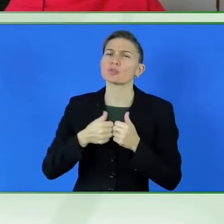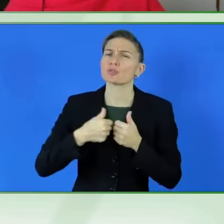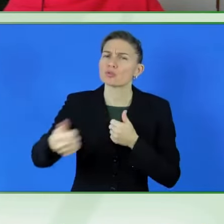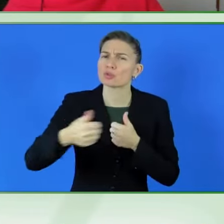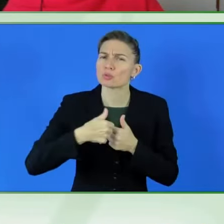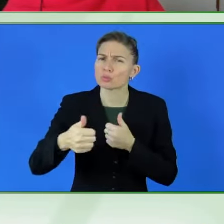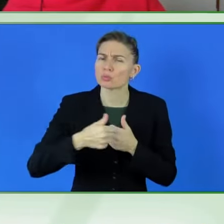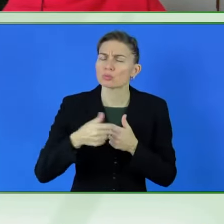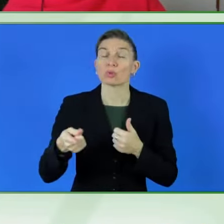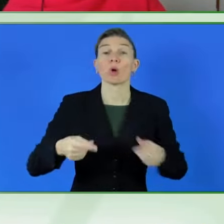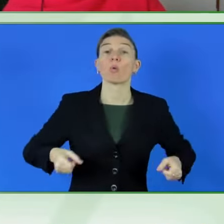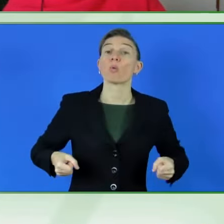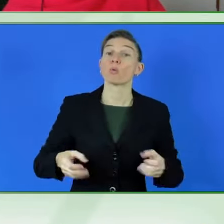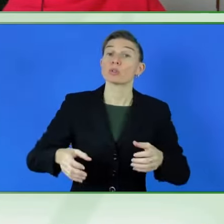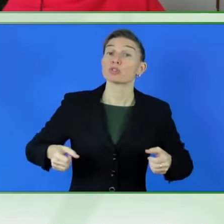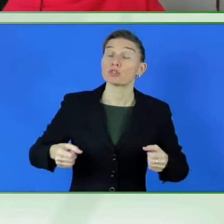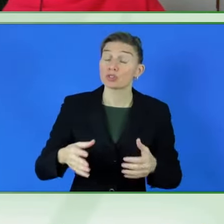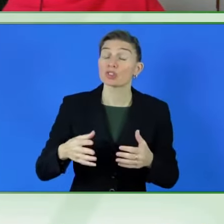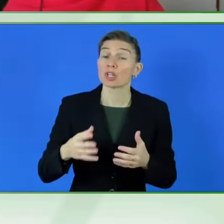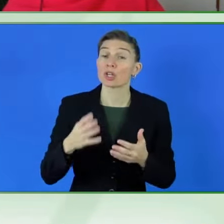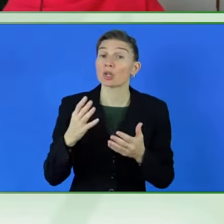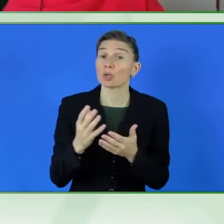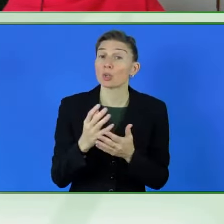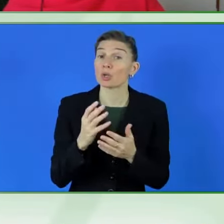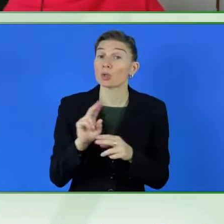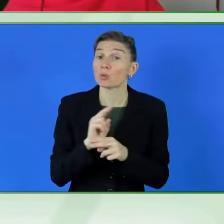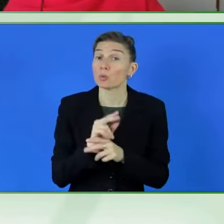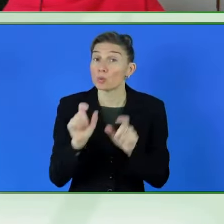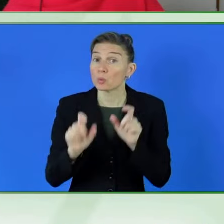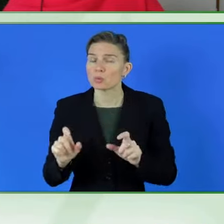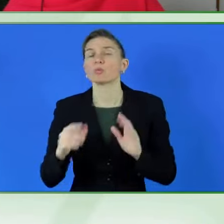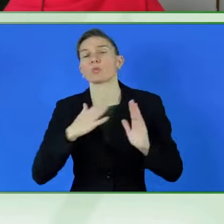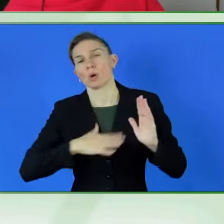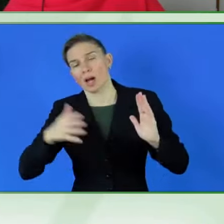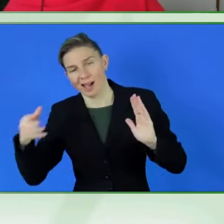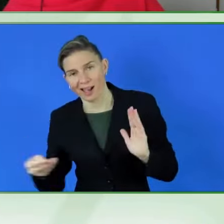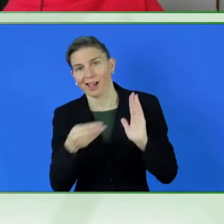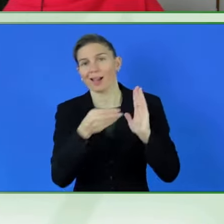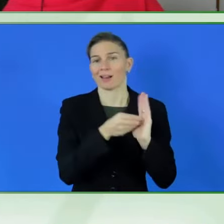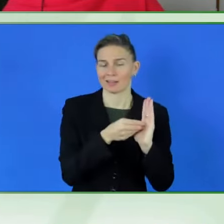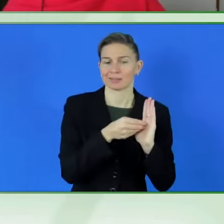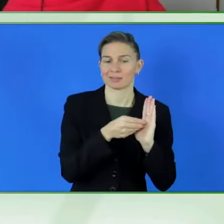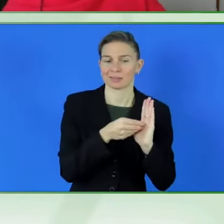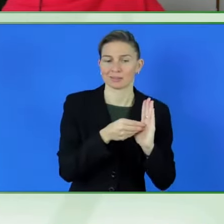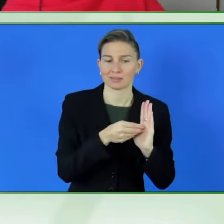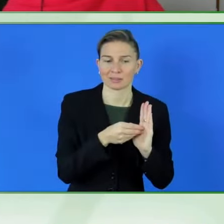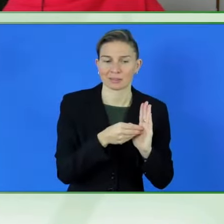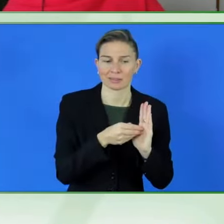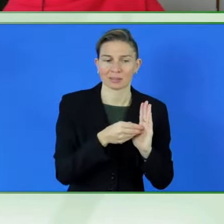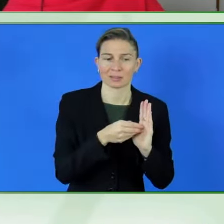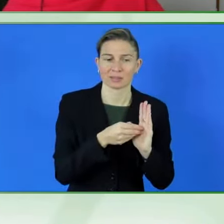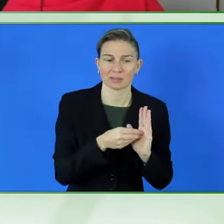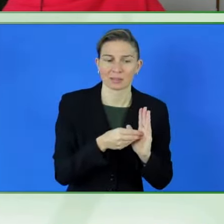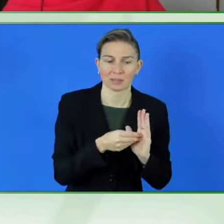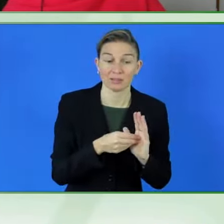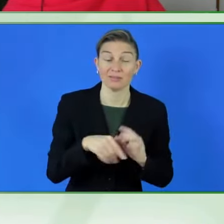wheelchairs users, in the service. Namely, in 1994, the city of Zagreb